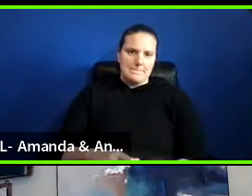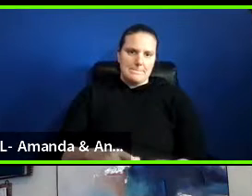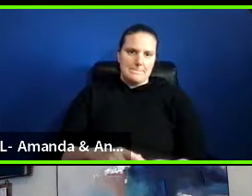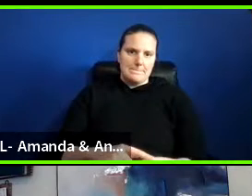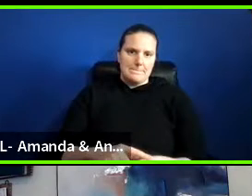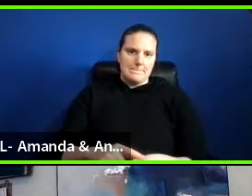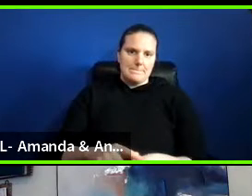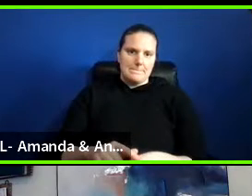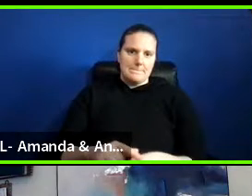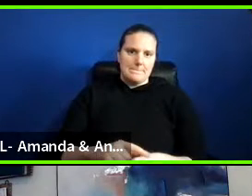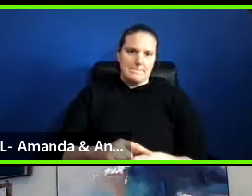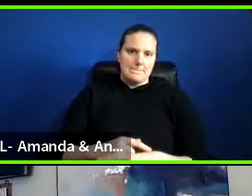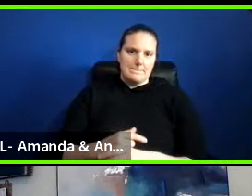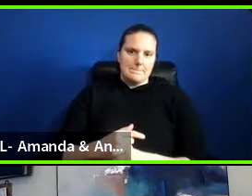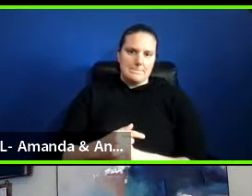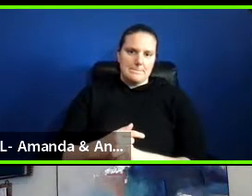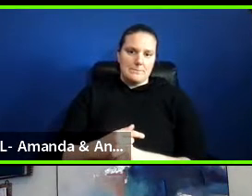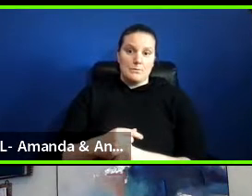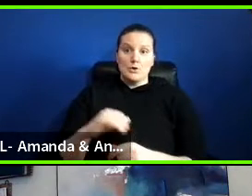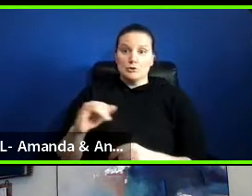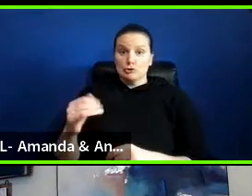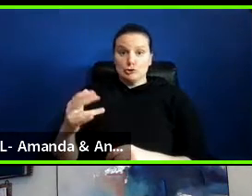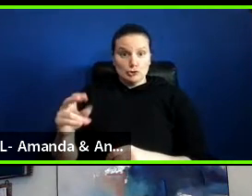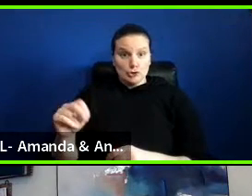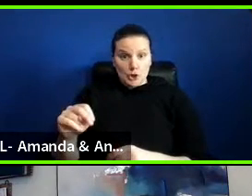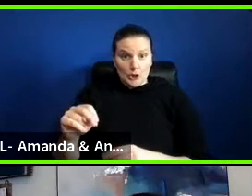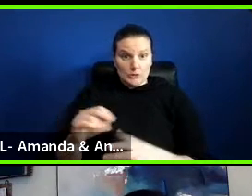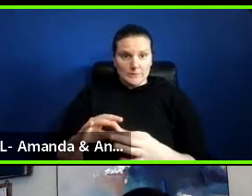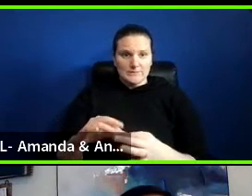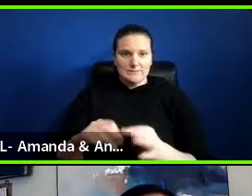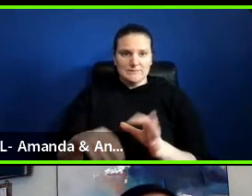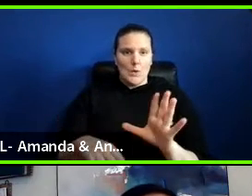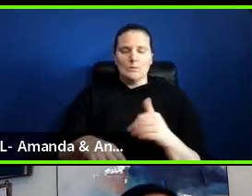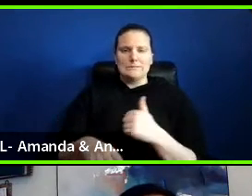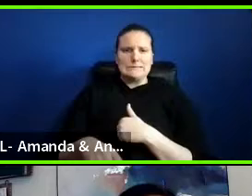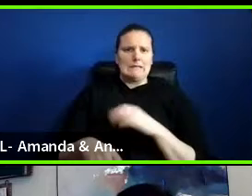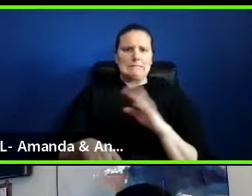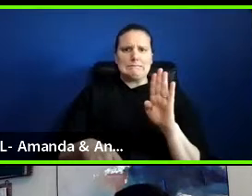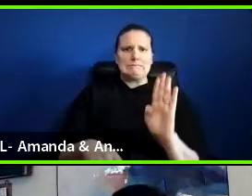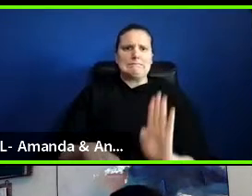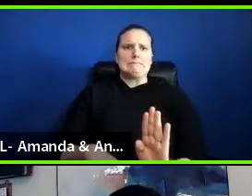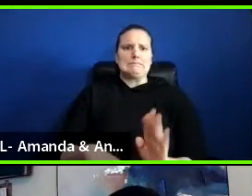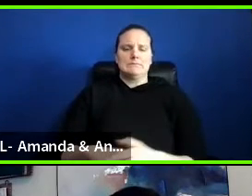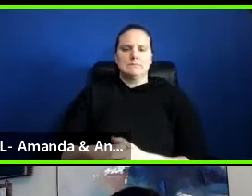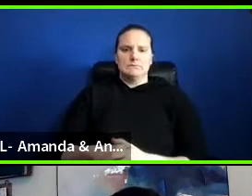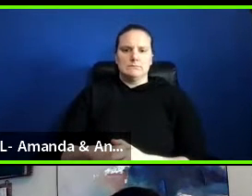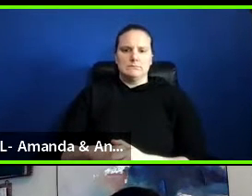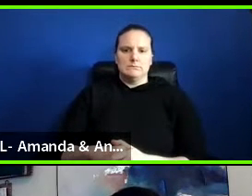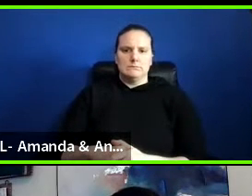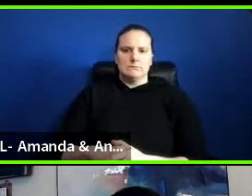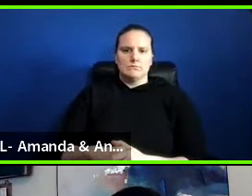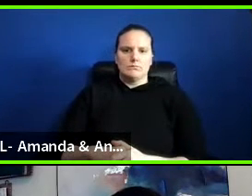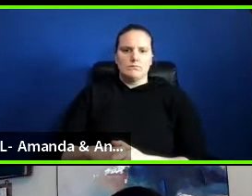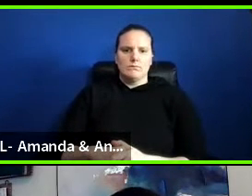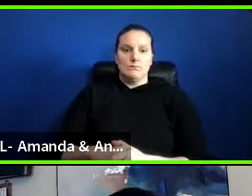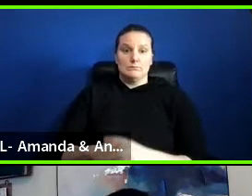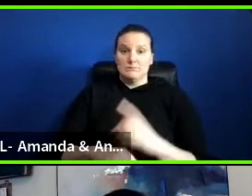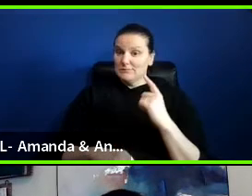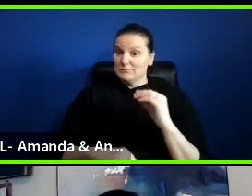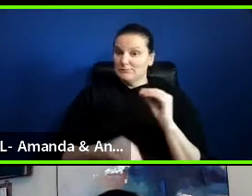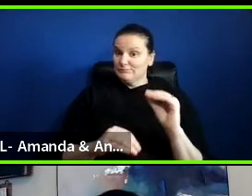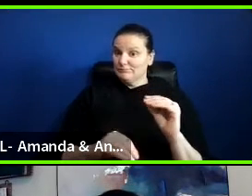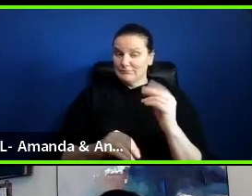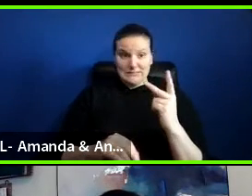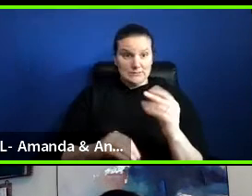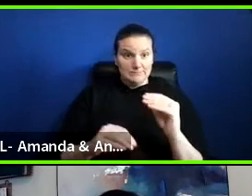Jana, did you have another comment? Oh, no. Okay. Sorry, forgot to take my hand down. Sorry. All right. Well, seeing or hearing none,